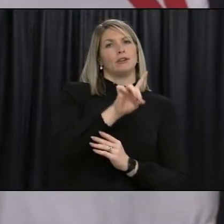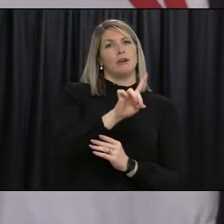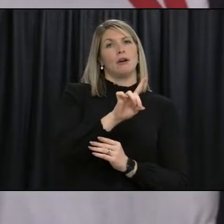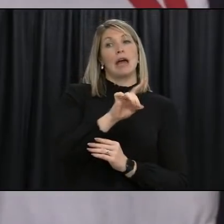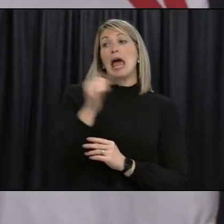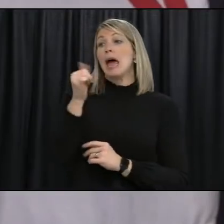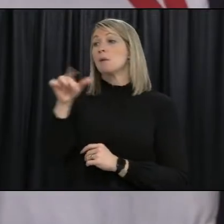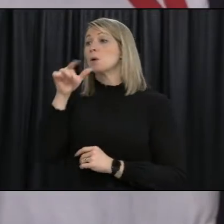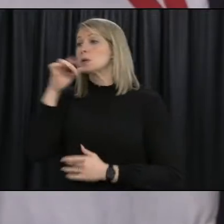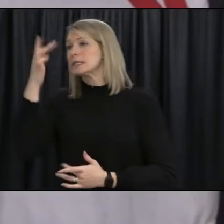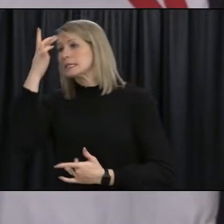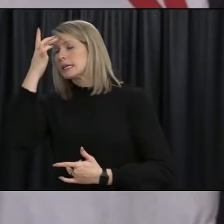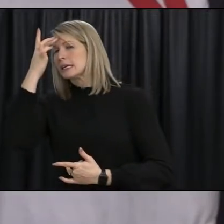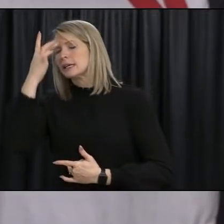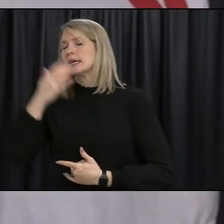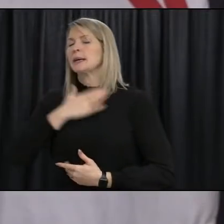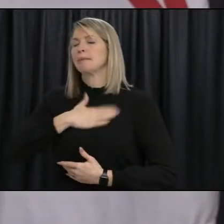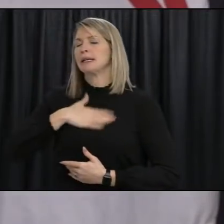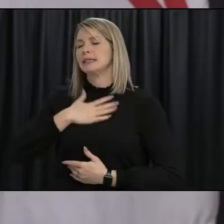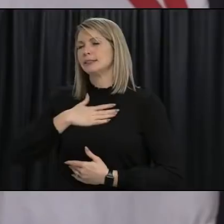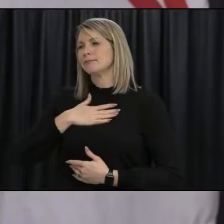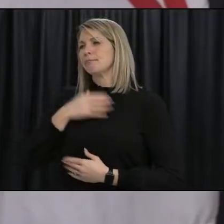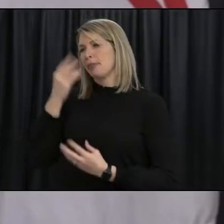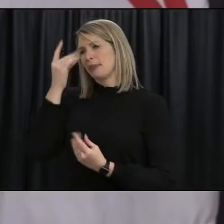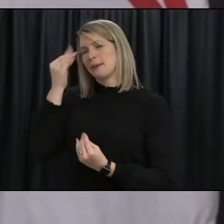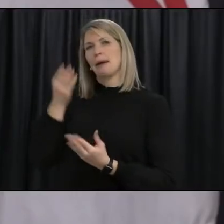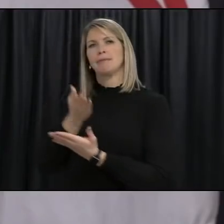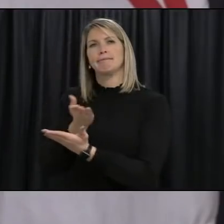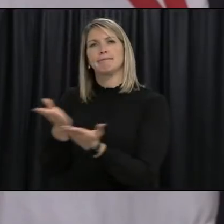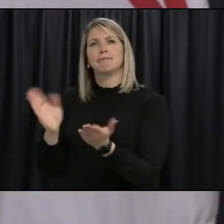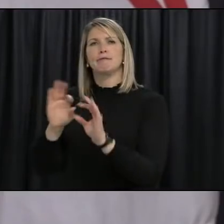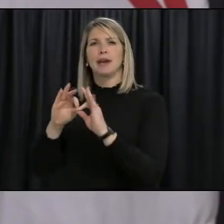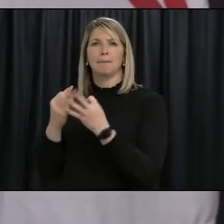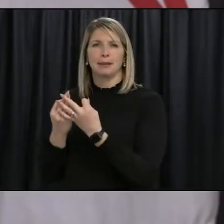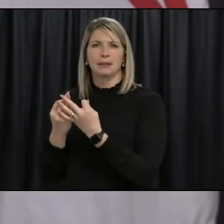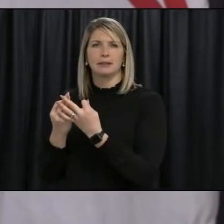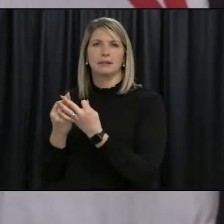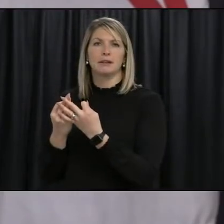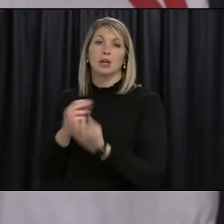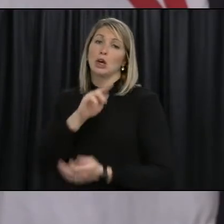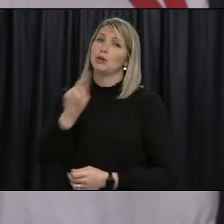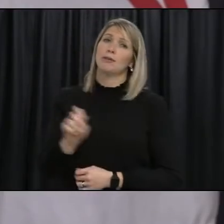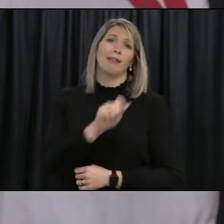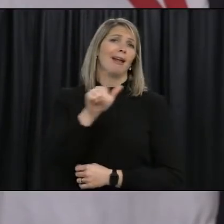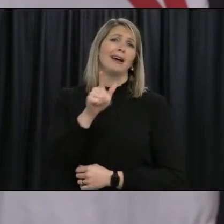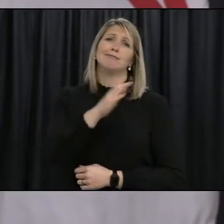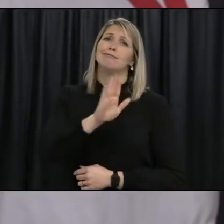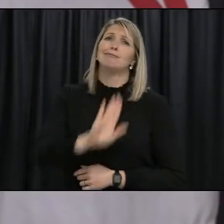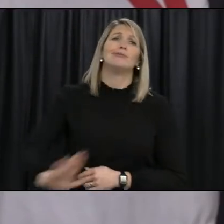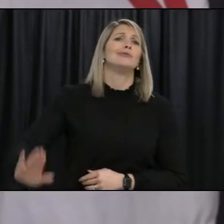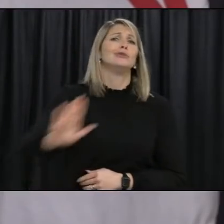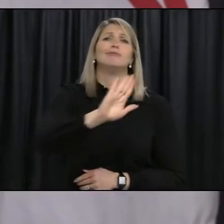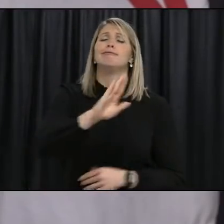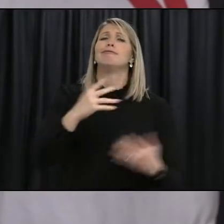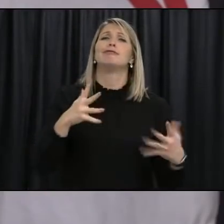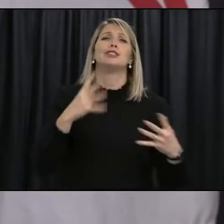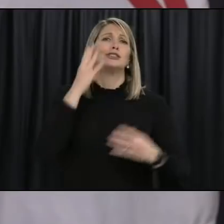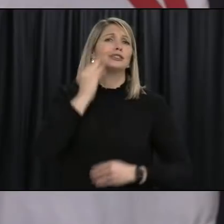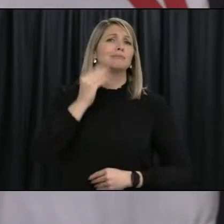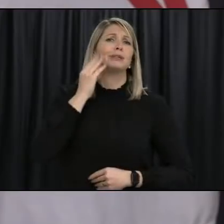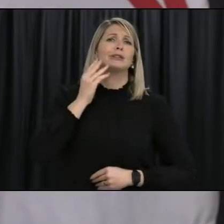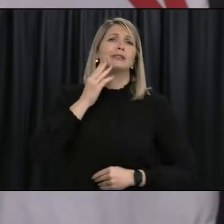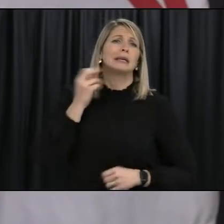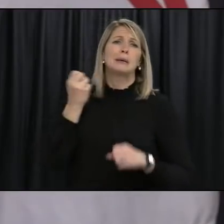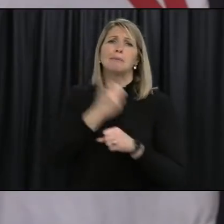recovery. Newfoundland and Labrador, your tireless dedication to protecting yourselves and each other from the spread of COVID-19 is nothing